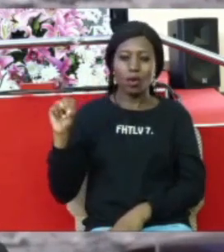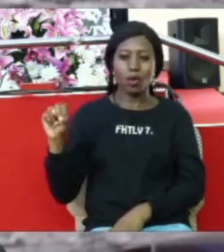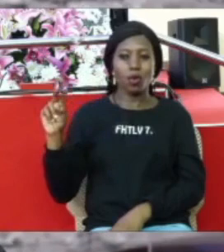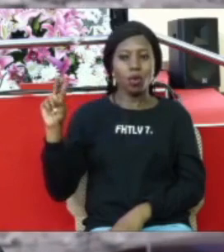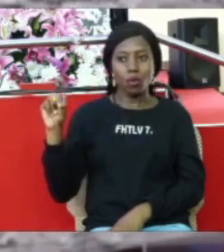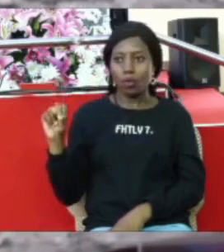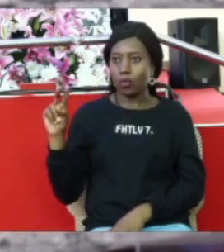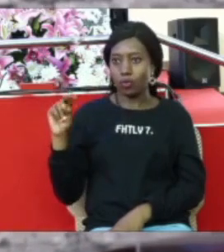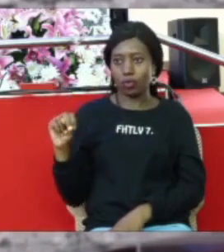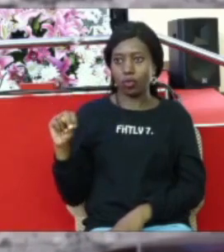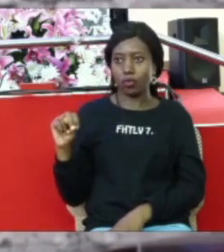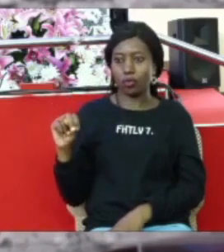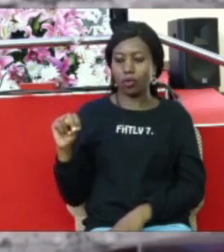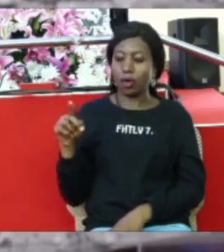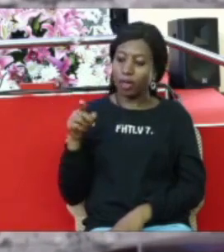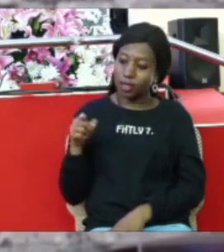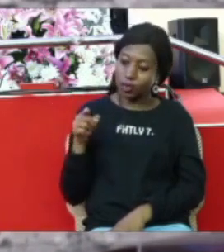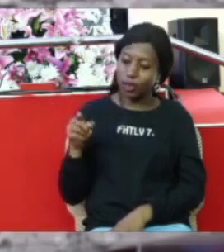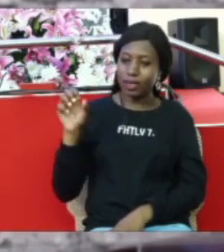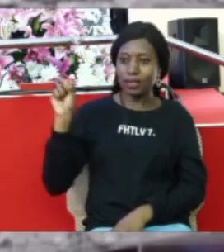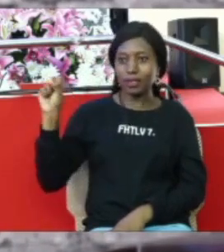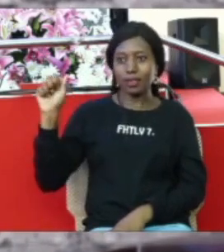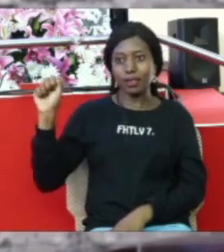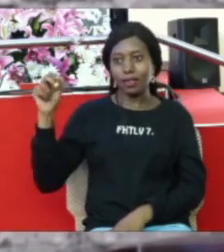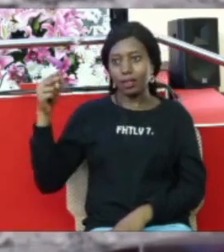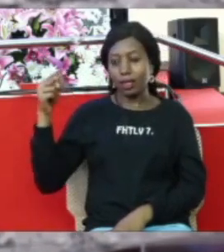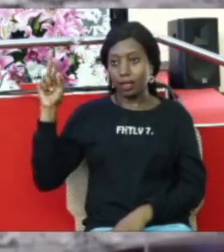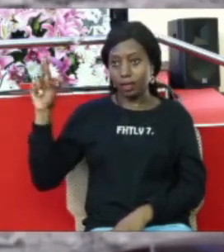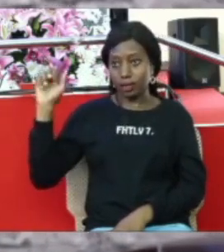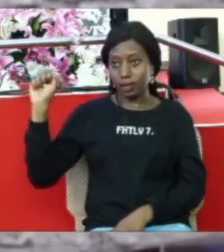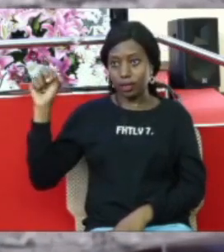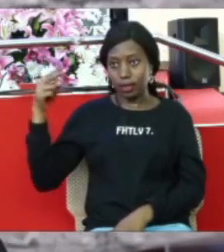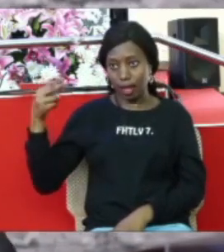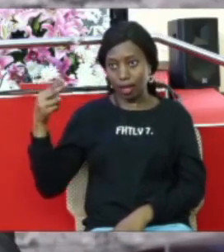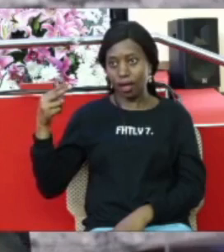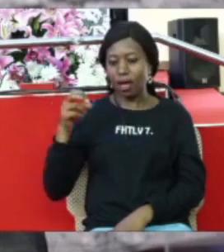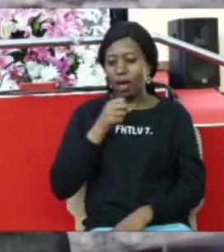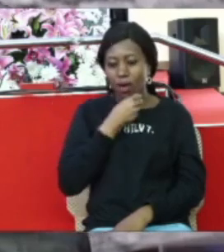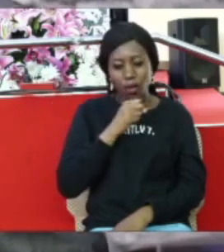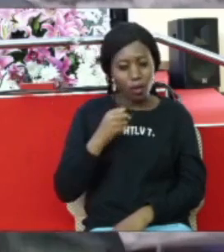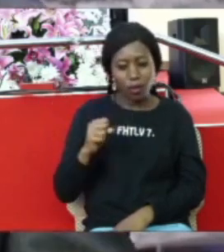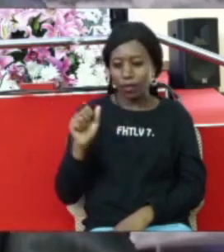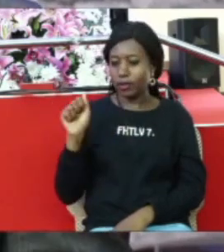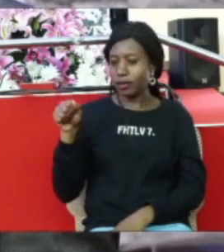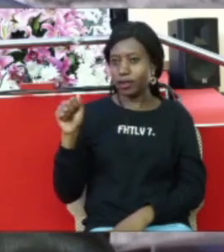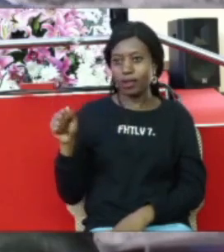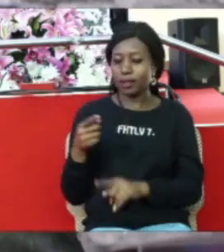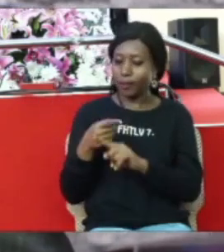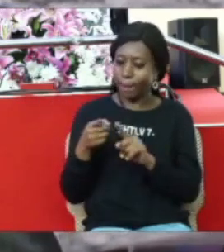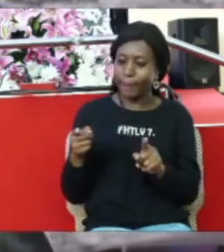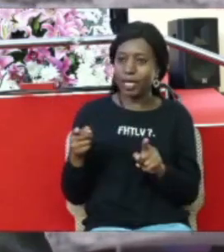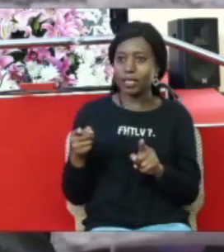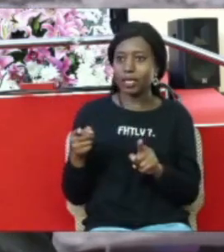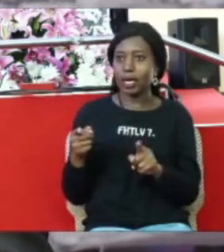Sarah. Even as old as she was. And yet God waited so that Isaac could